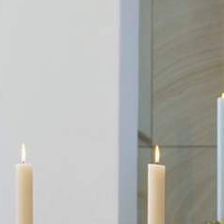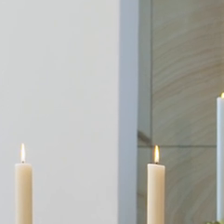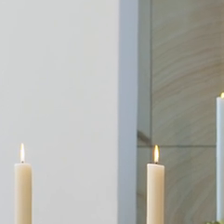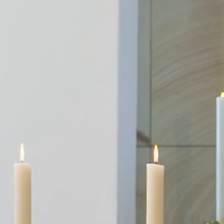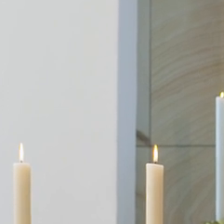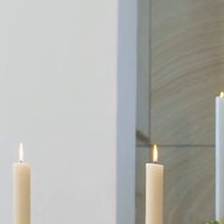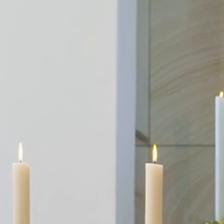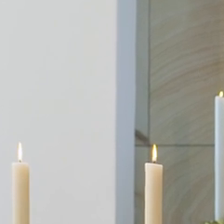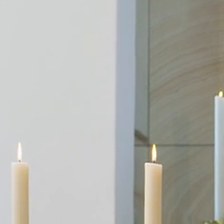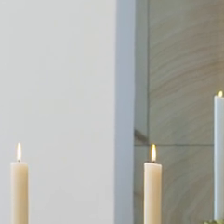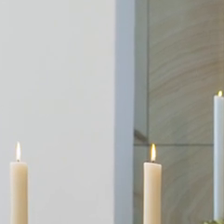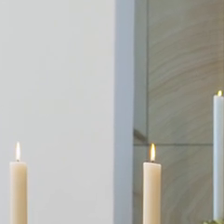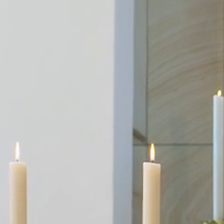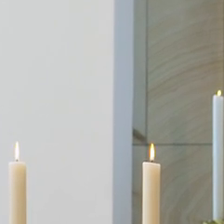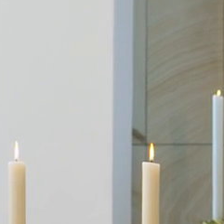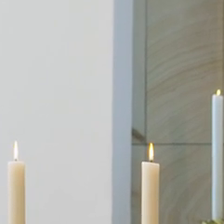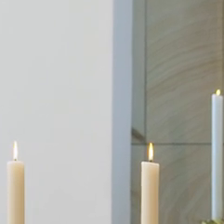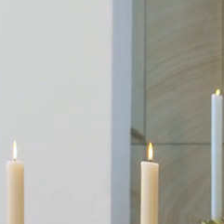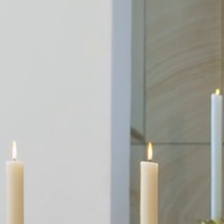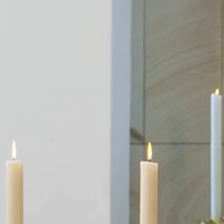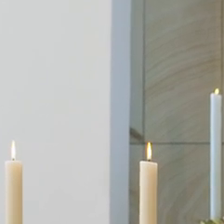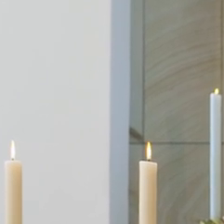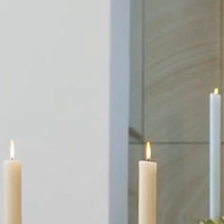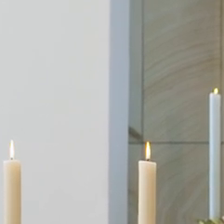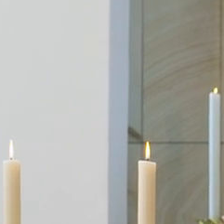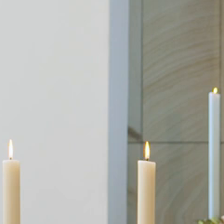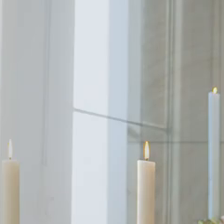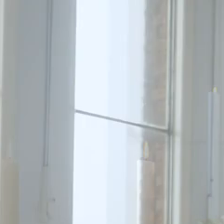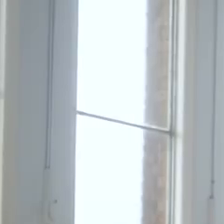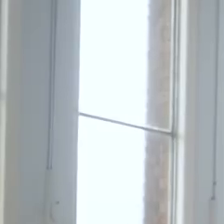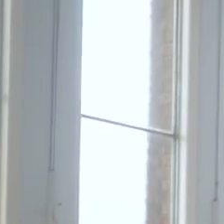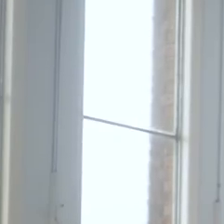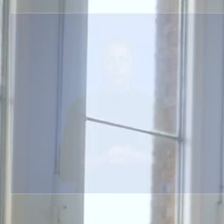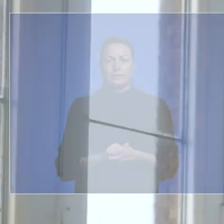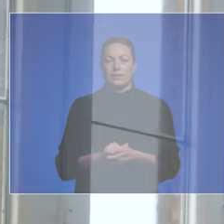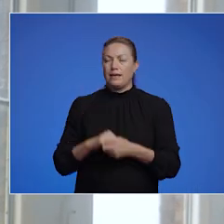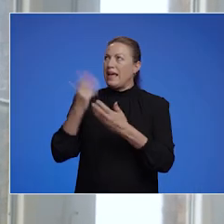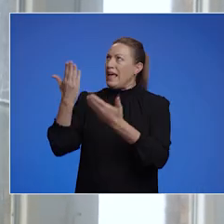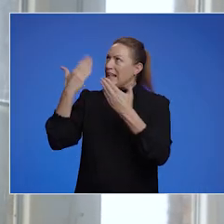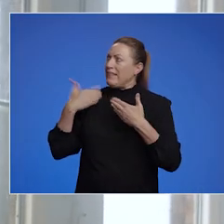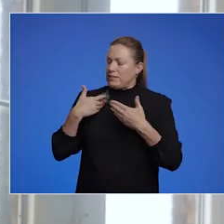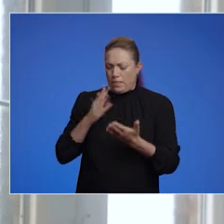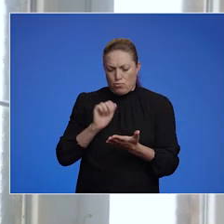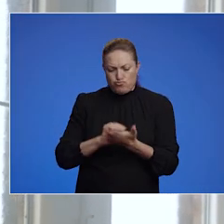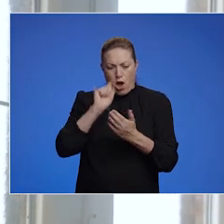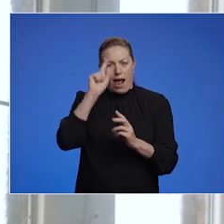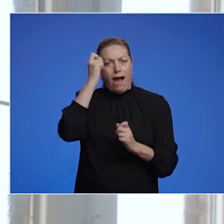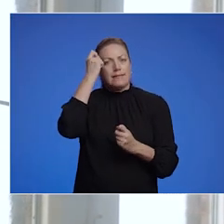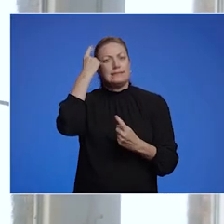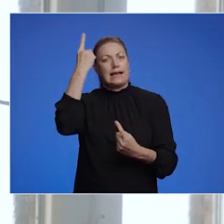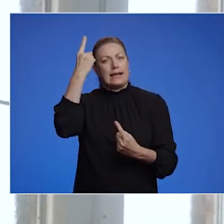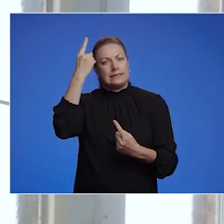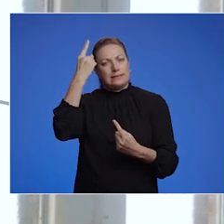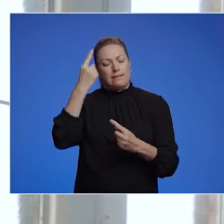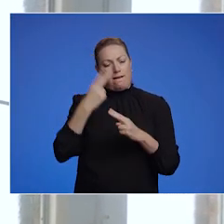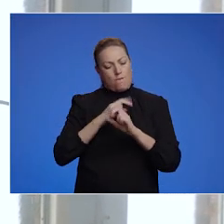for the praise and glory of his name, for our good and the good of all his holy church. Give us the right dispositions, O Lord, we